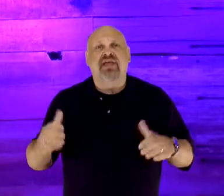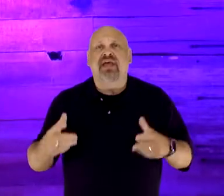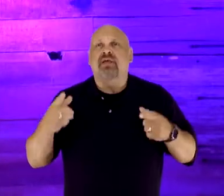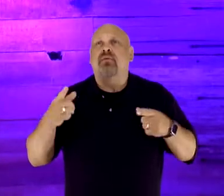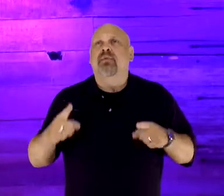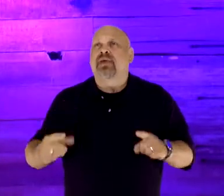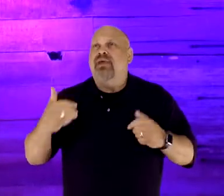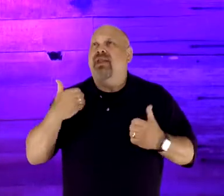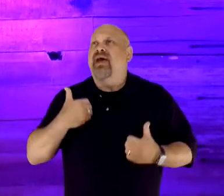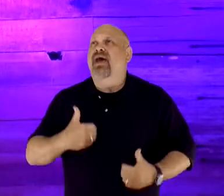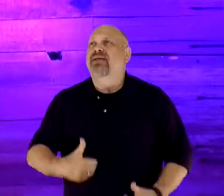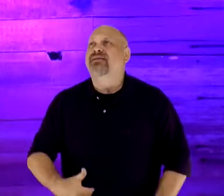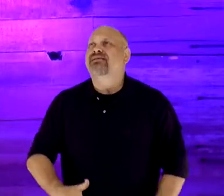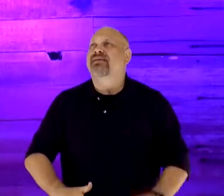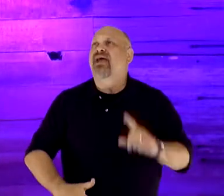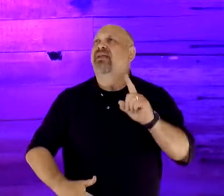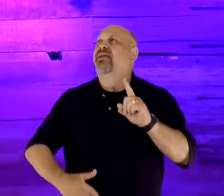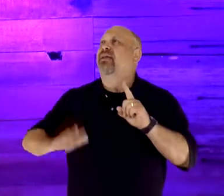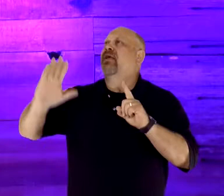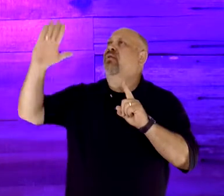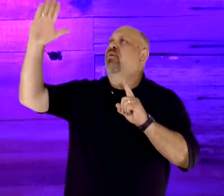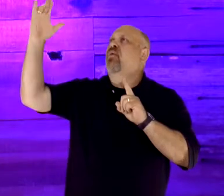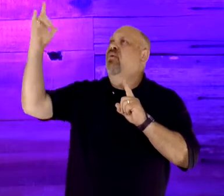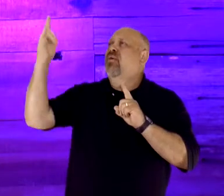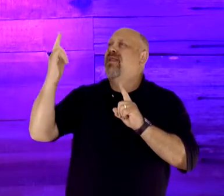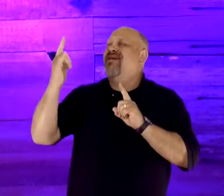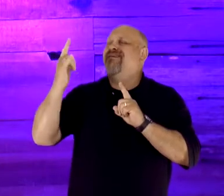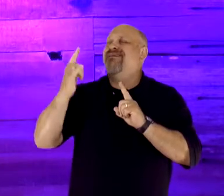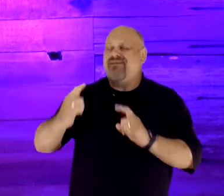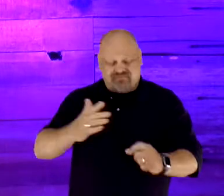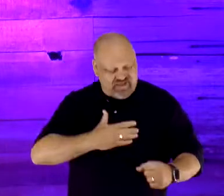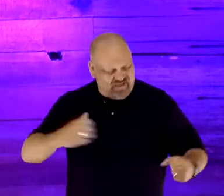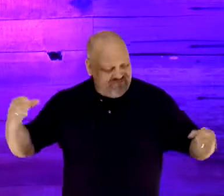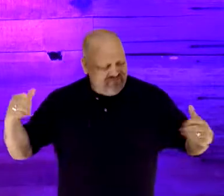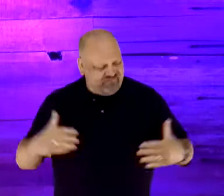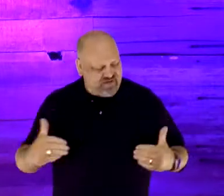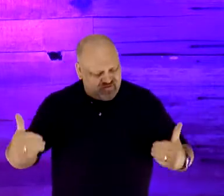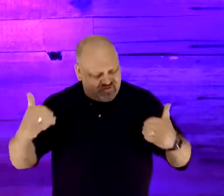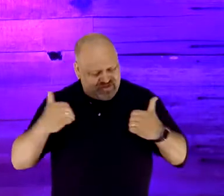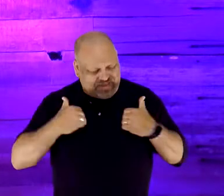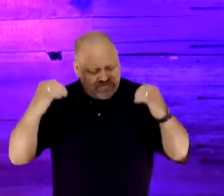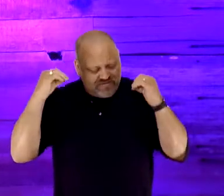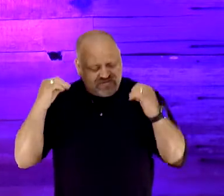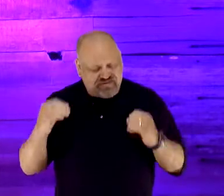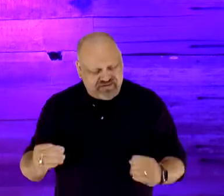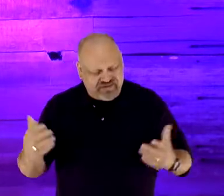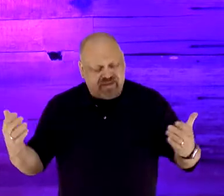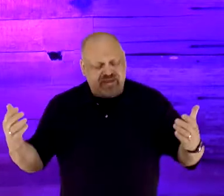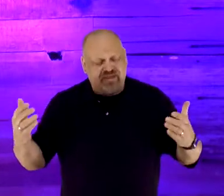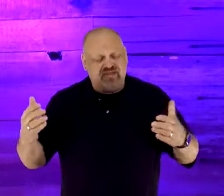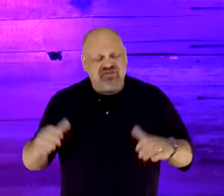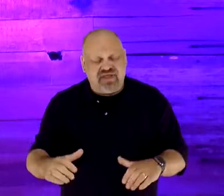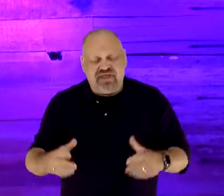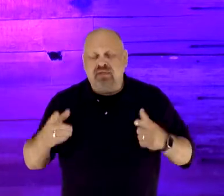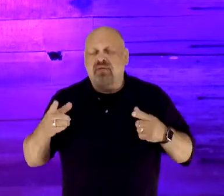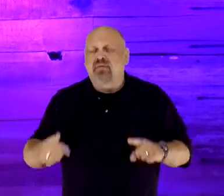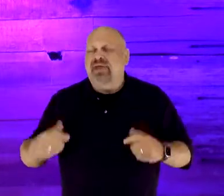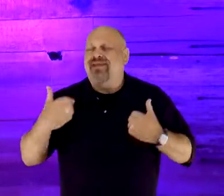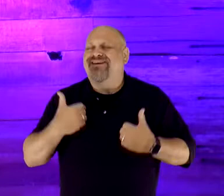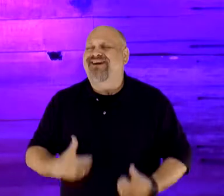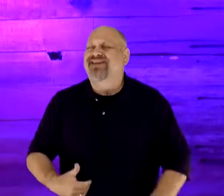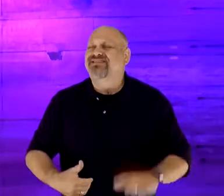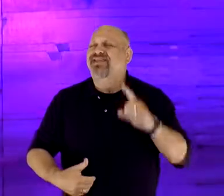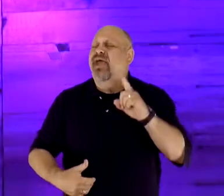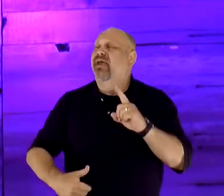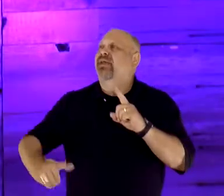Stand a chance when I stand in your love. My fear doesn't stand a chance